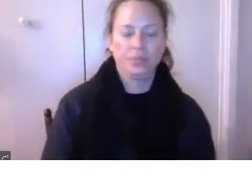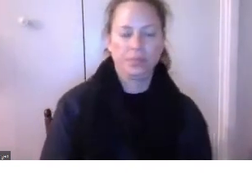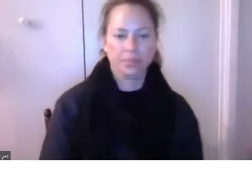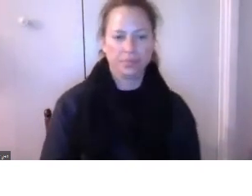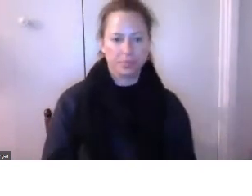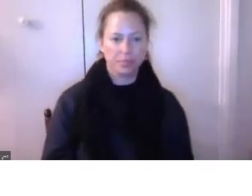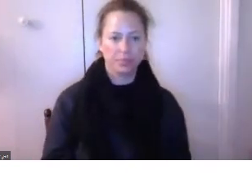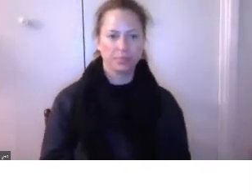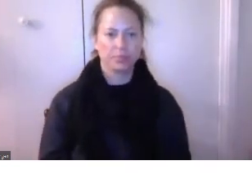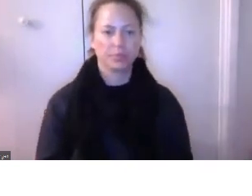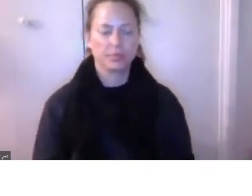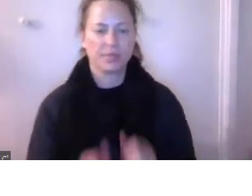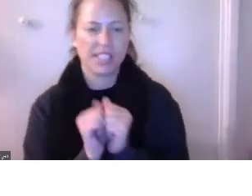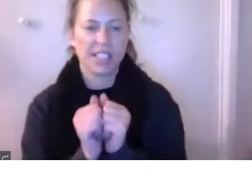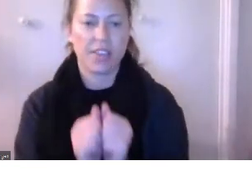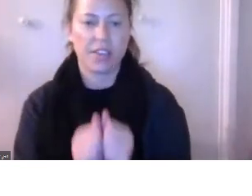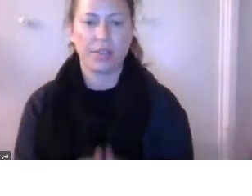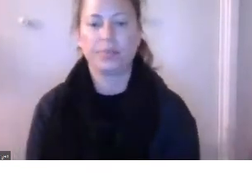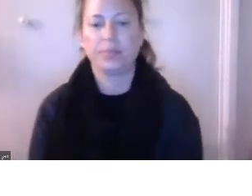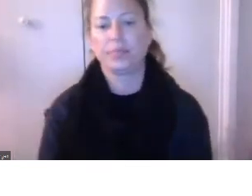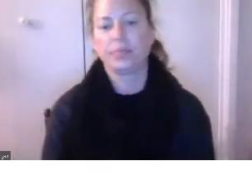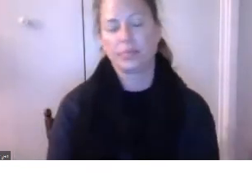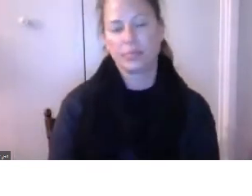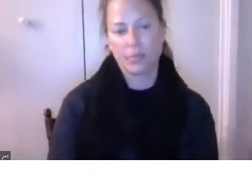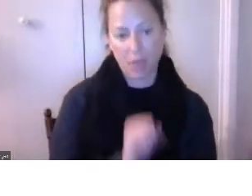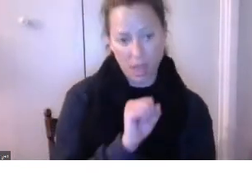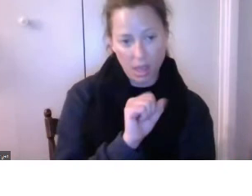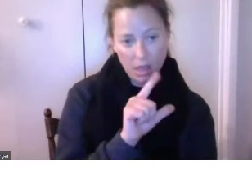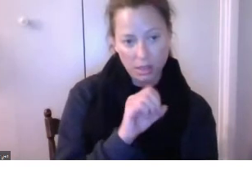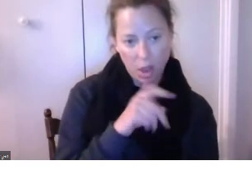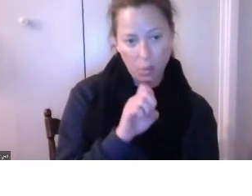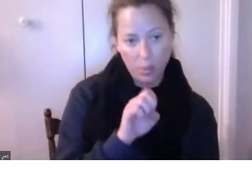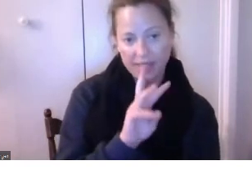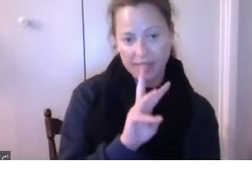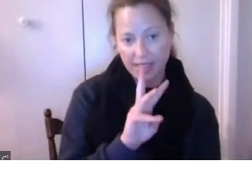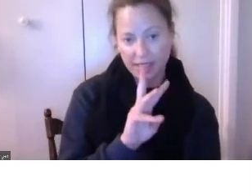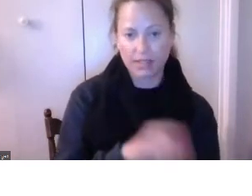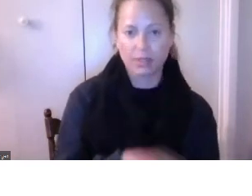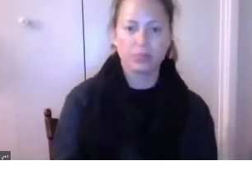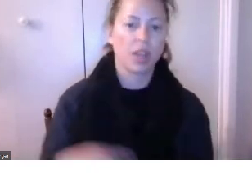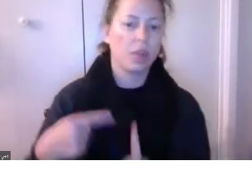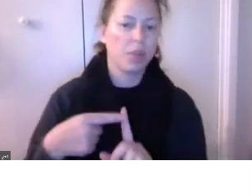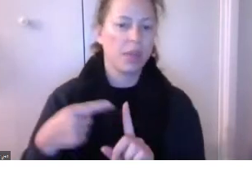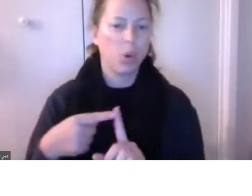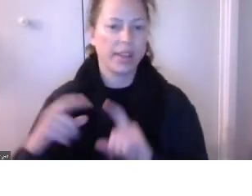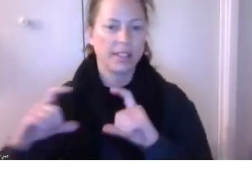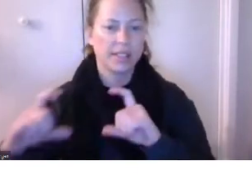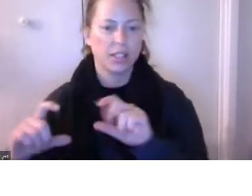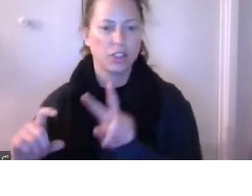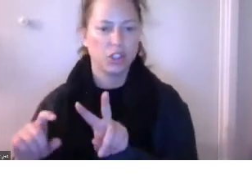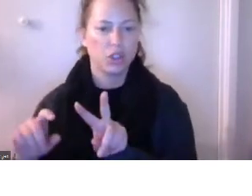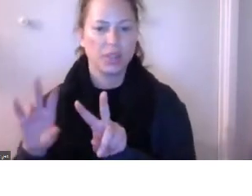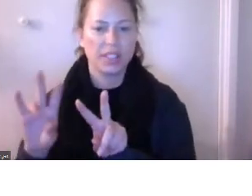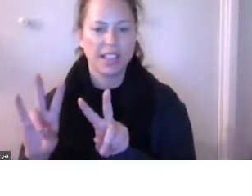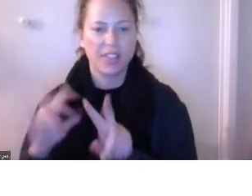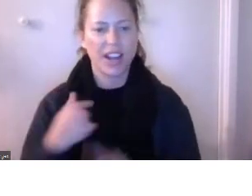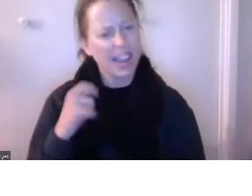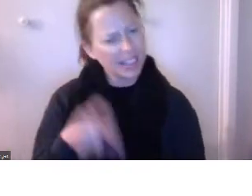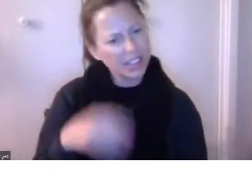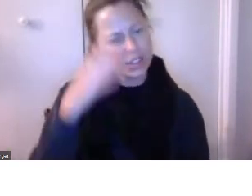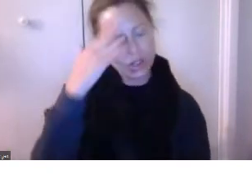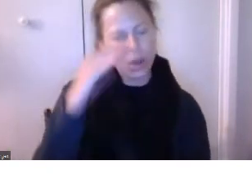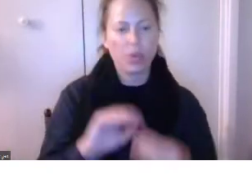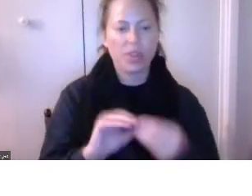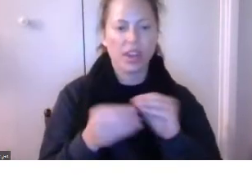All right, so let's do this one together. My slope is 6, my point is 2, 7. I need to find the equation of the line. So let me write